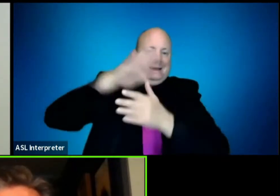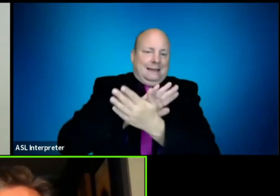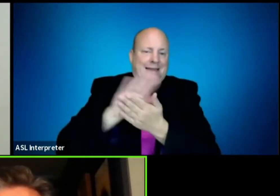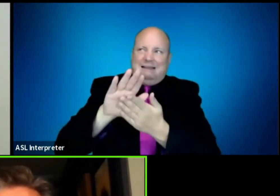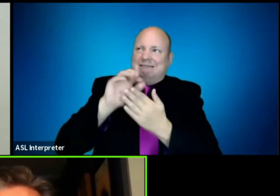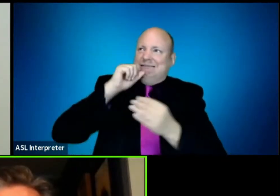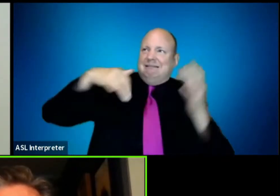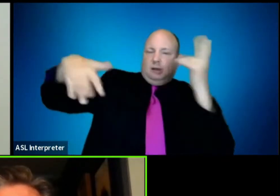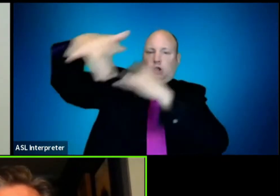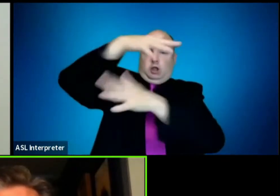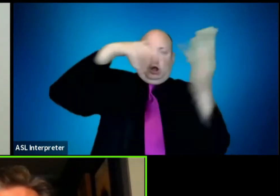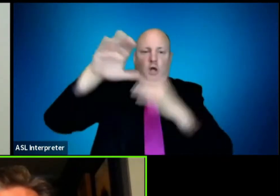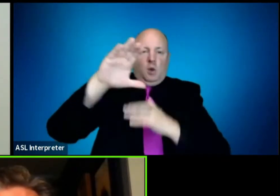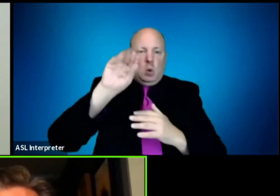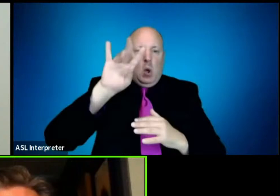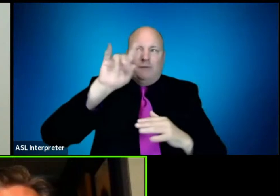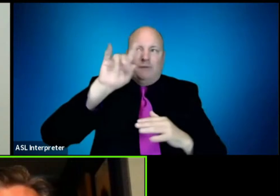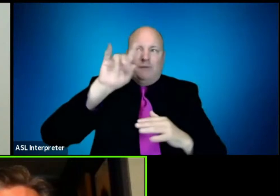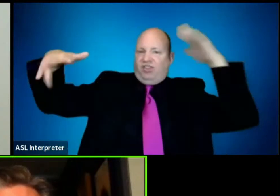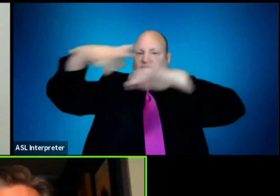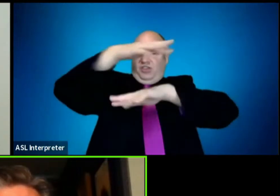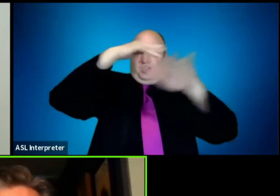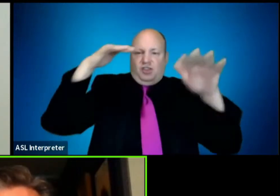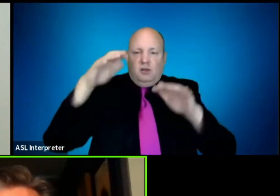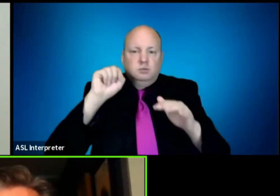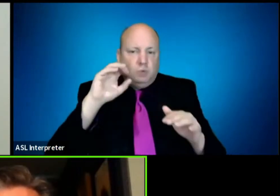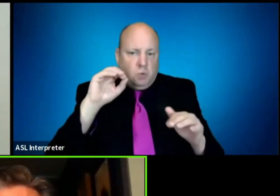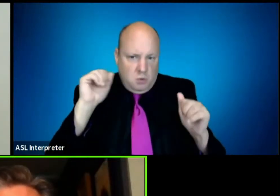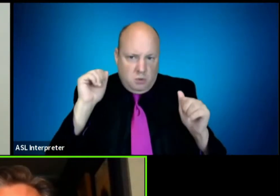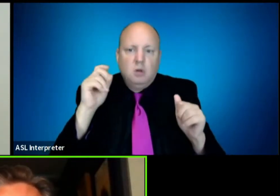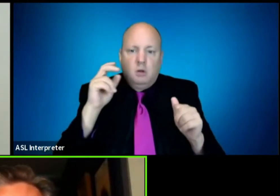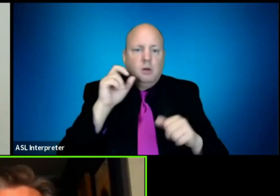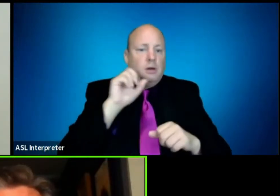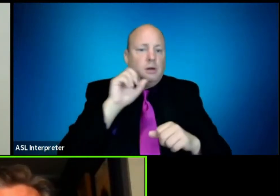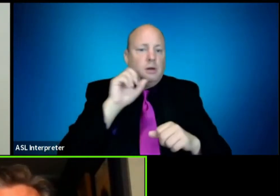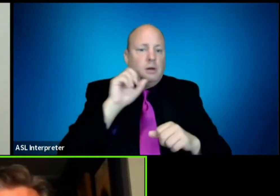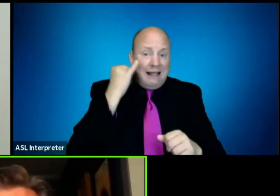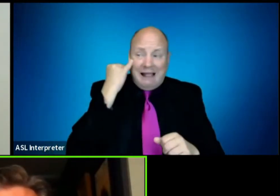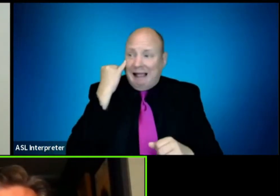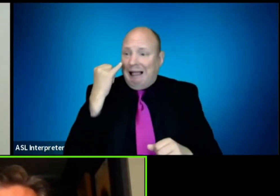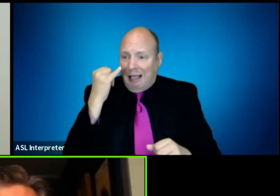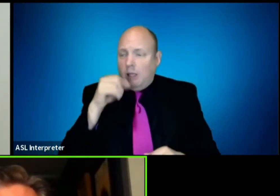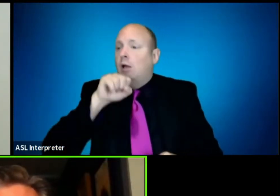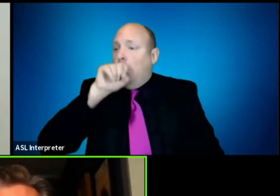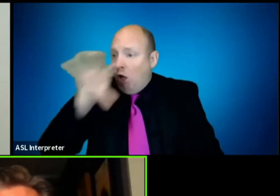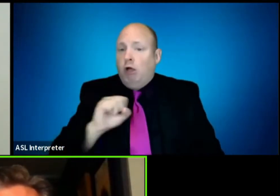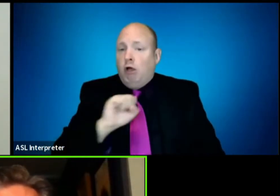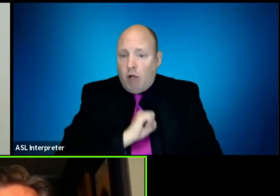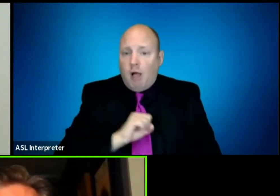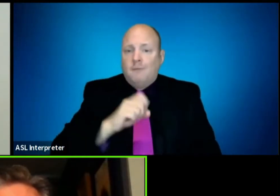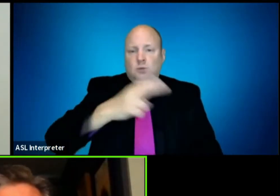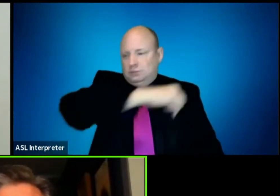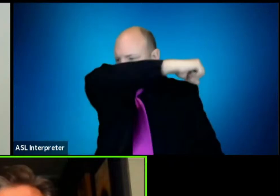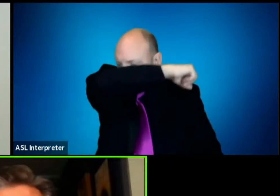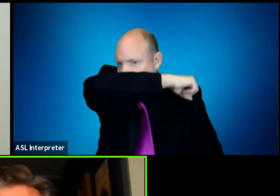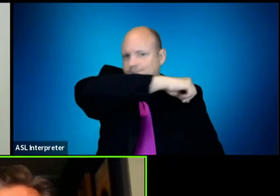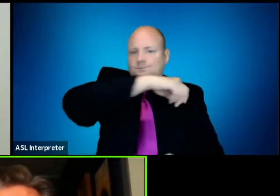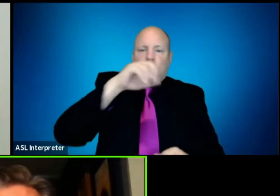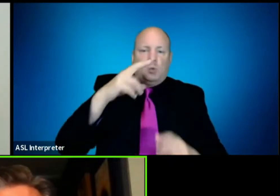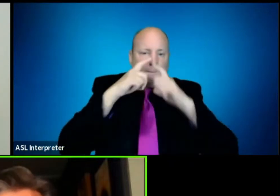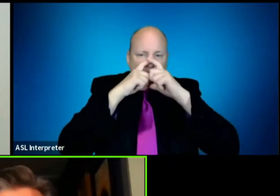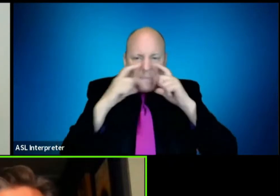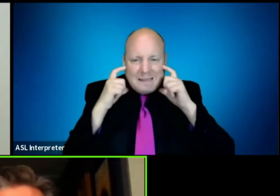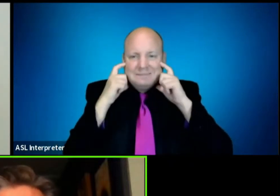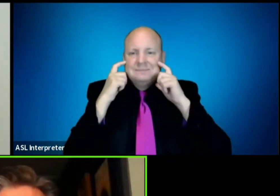about good hand washing, covering their cough, staying home when they're ill. Masks are worn in indoor settings across